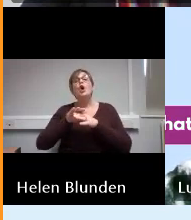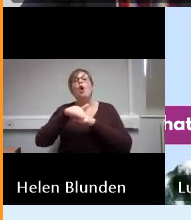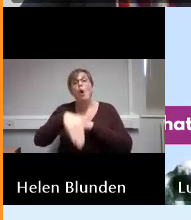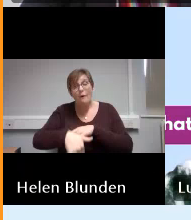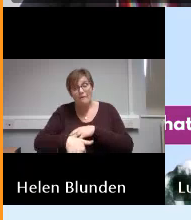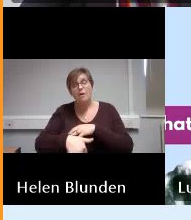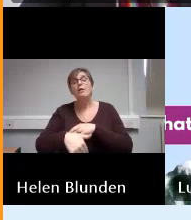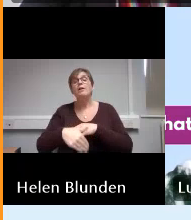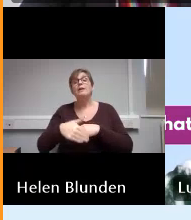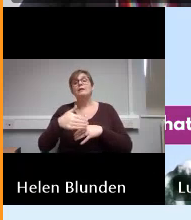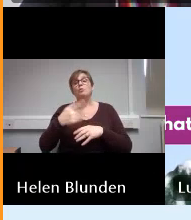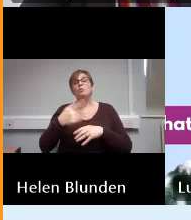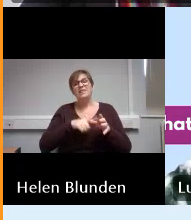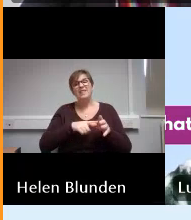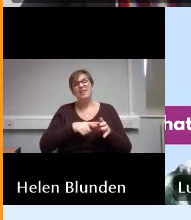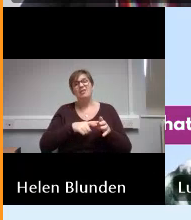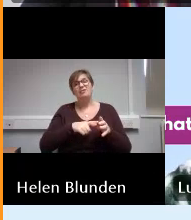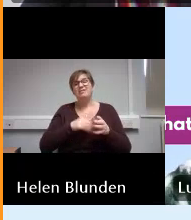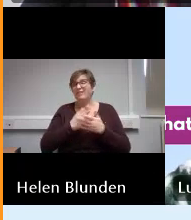76 weeks. So